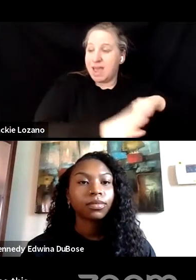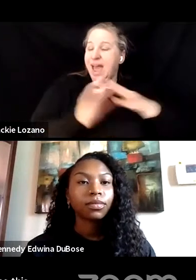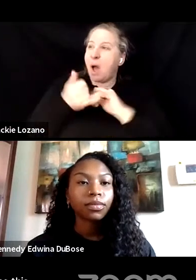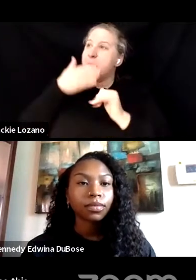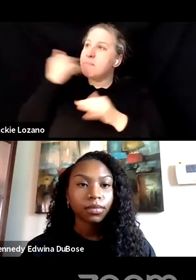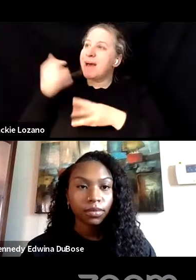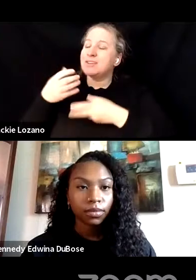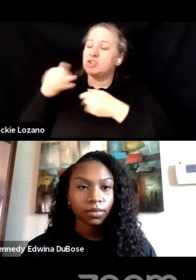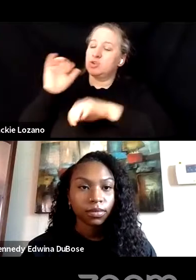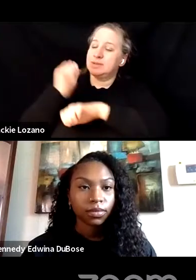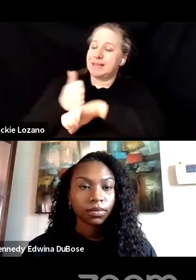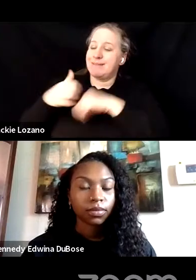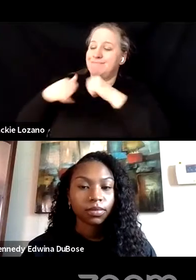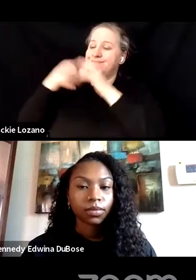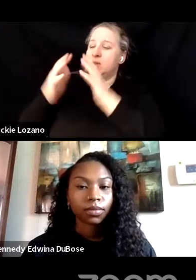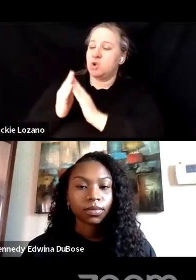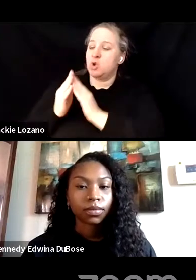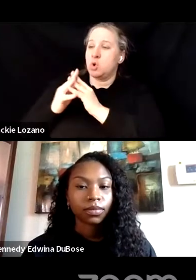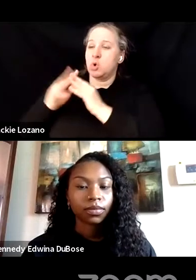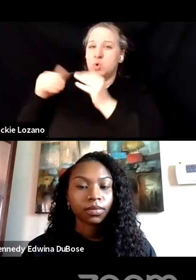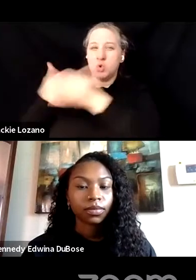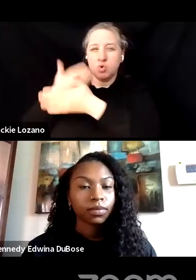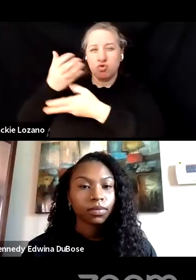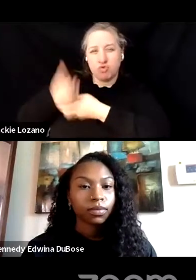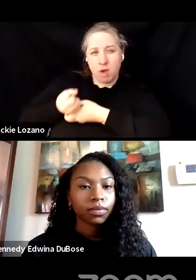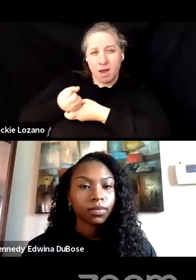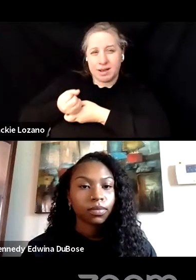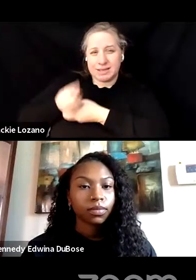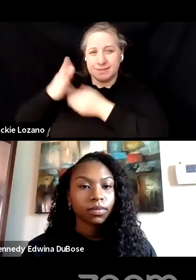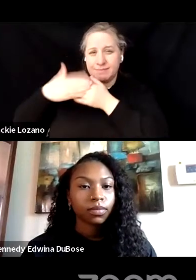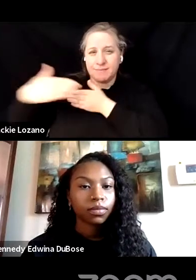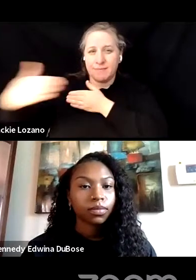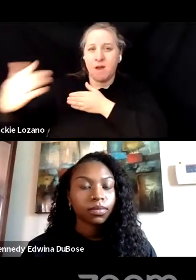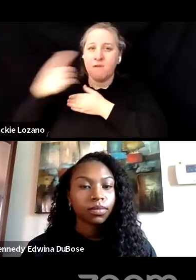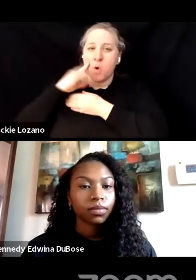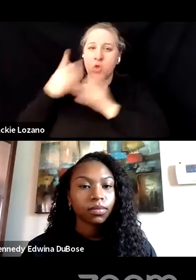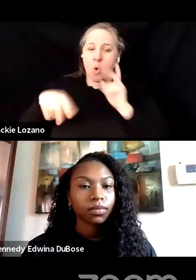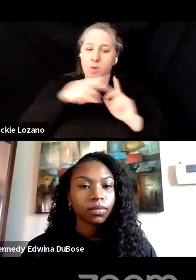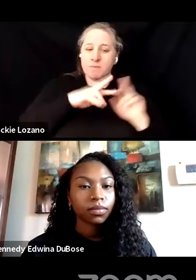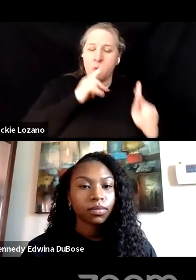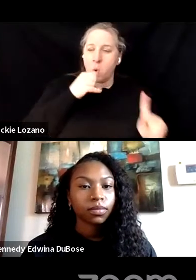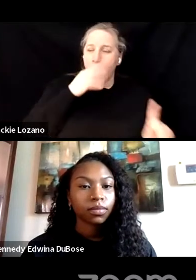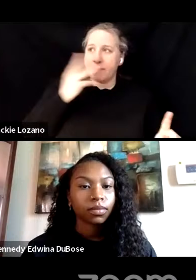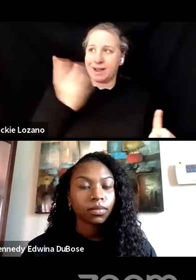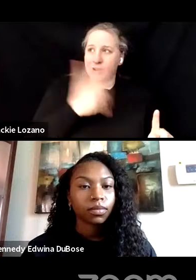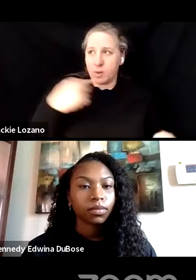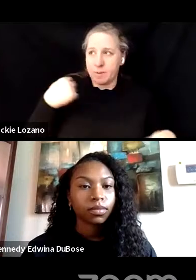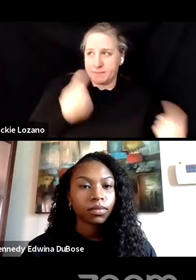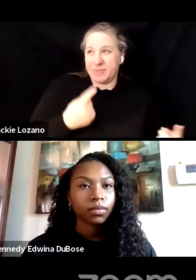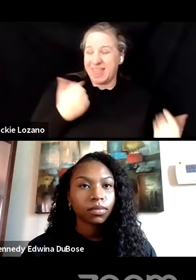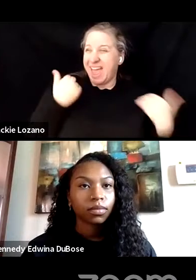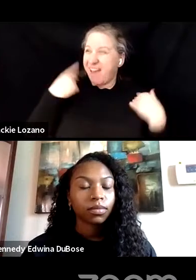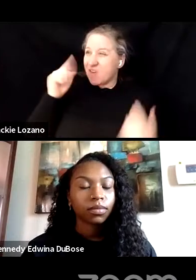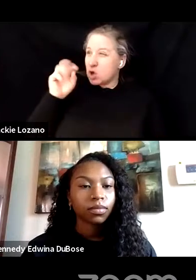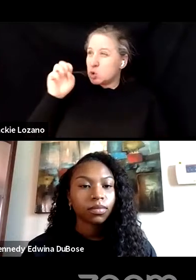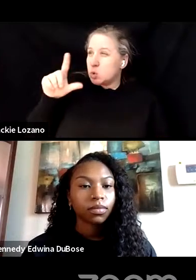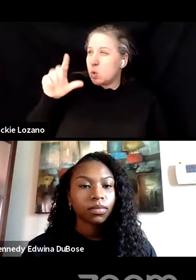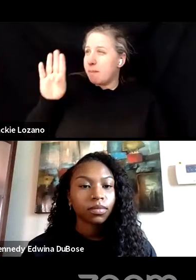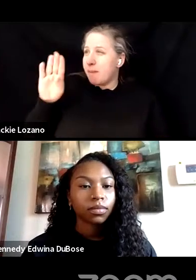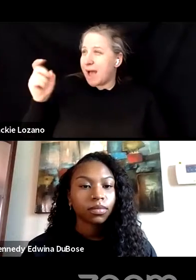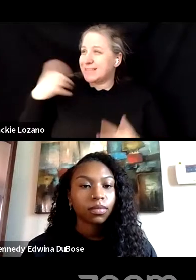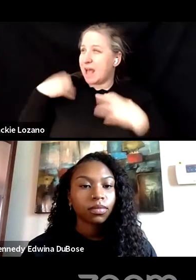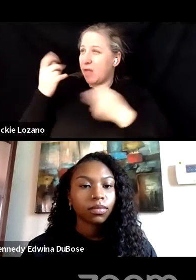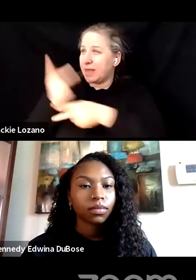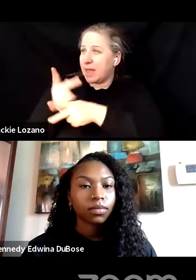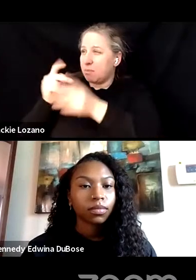new policies of caring for heretofore neglected minorities? Is there a toolbox healthcare professionals can use